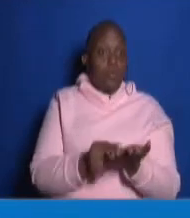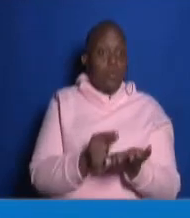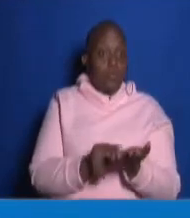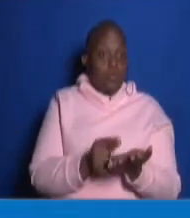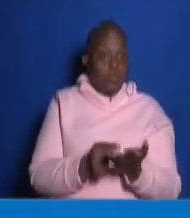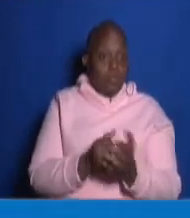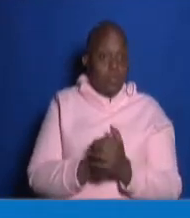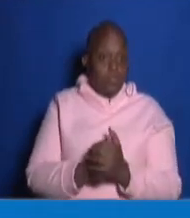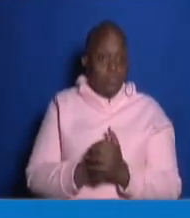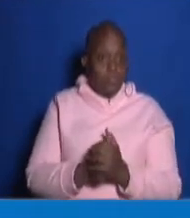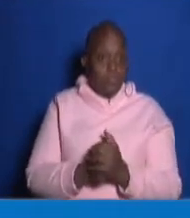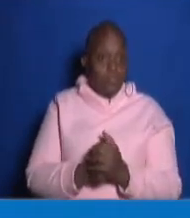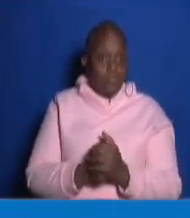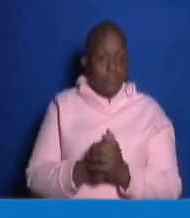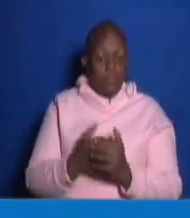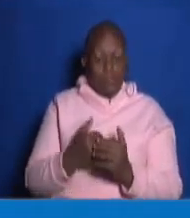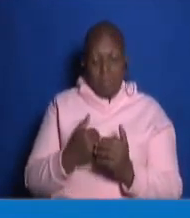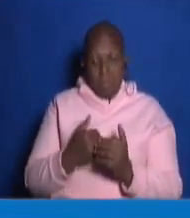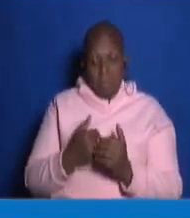Well,